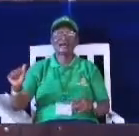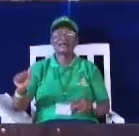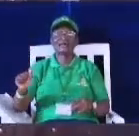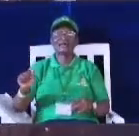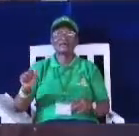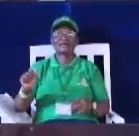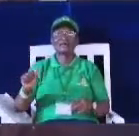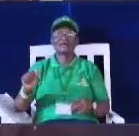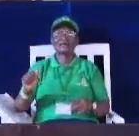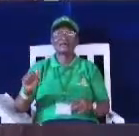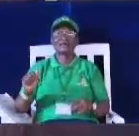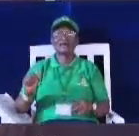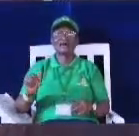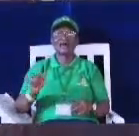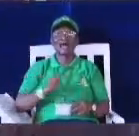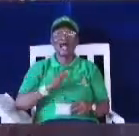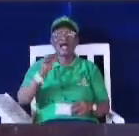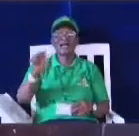We are Bi Ubangiji.